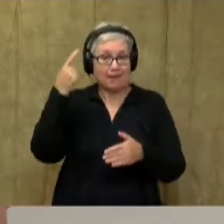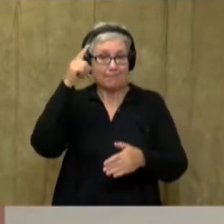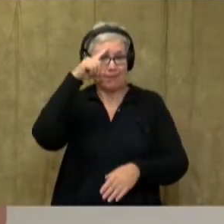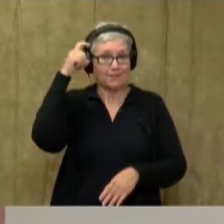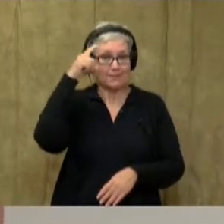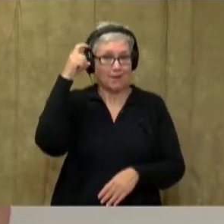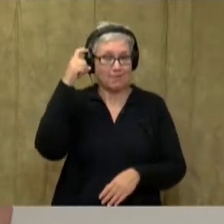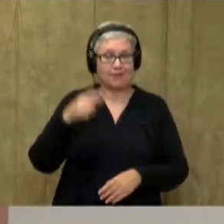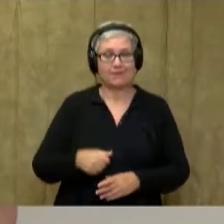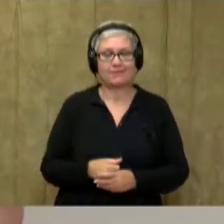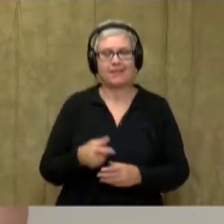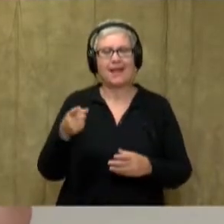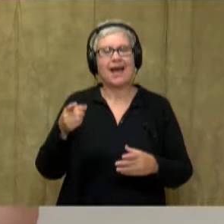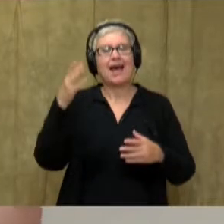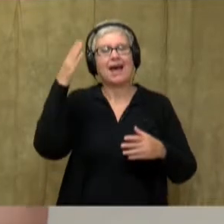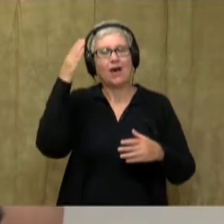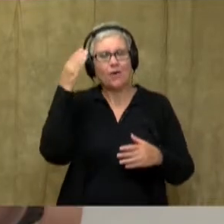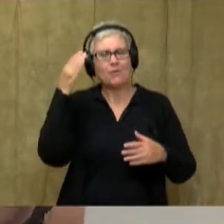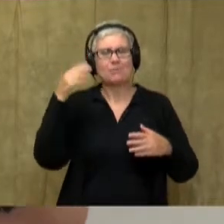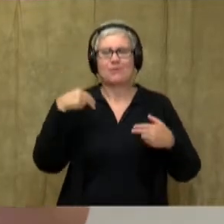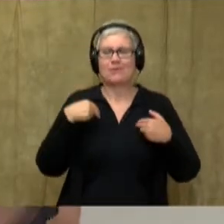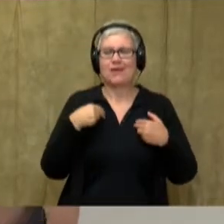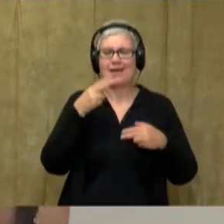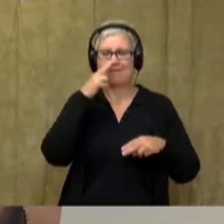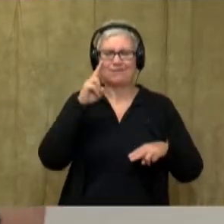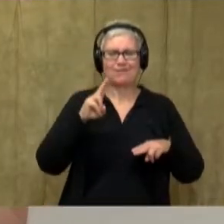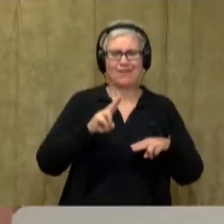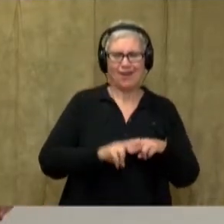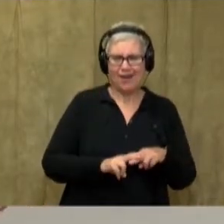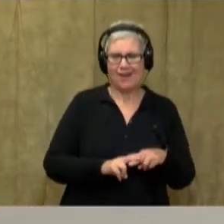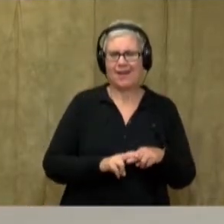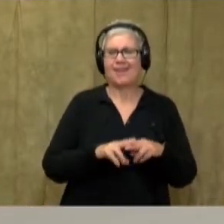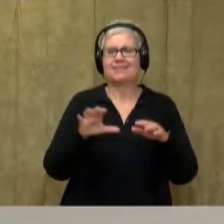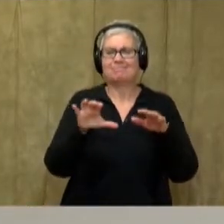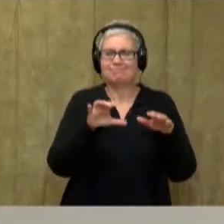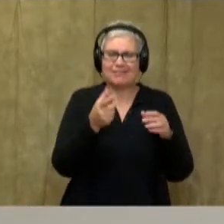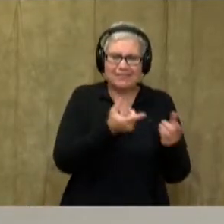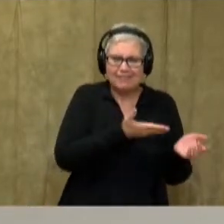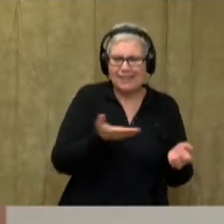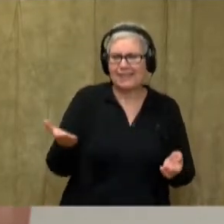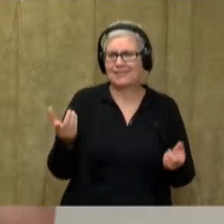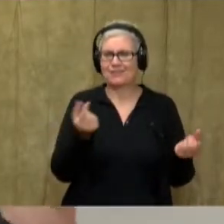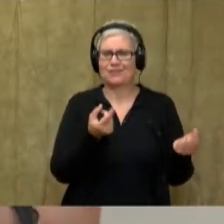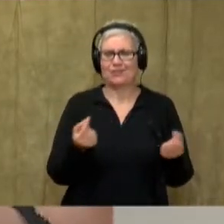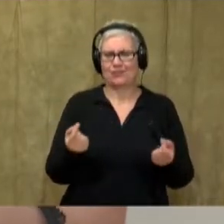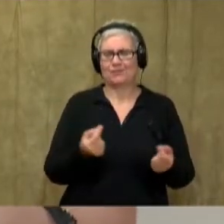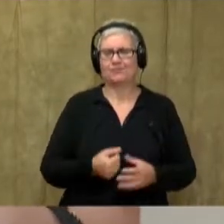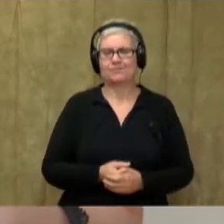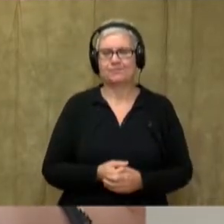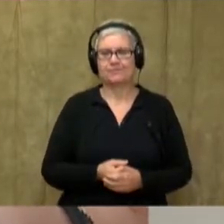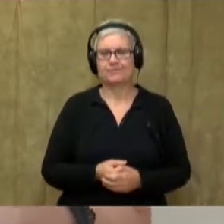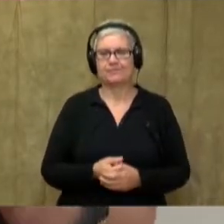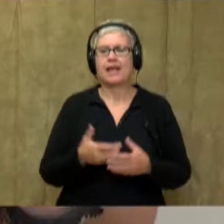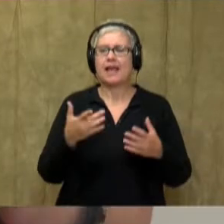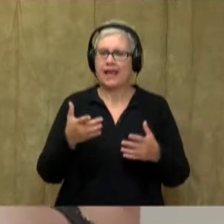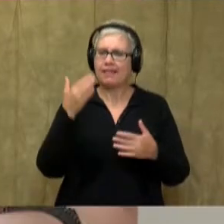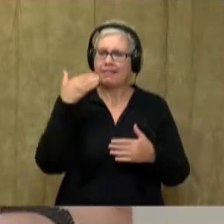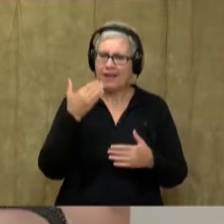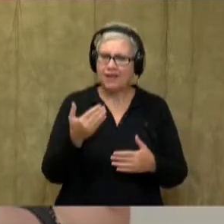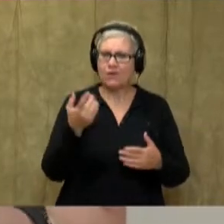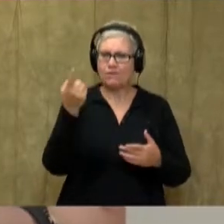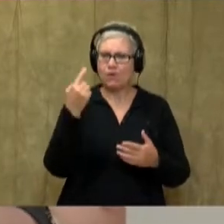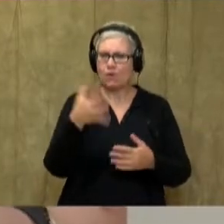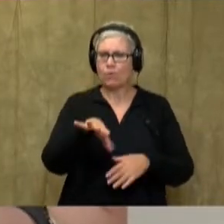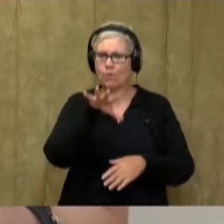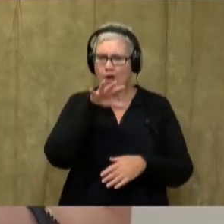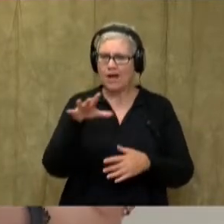have something fun to do. But thanks for hanging in here and getting as much out of your education as you